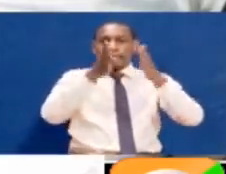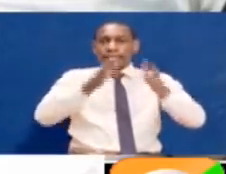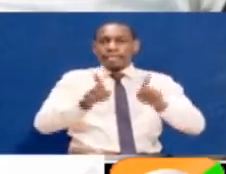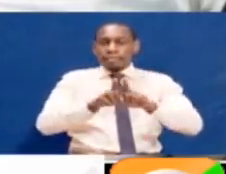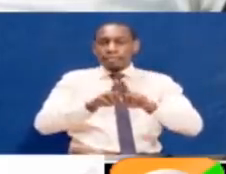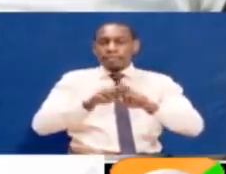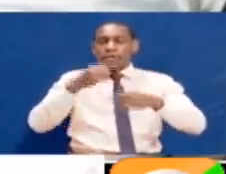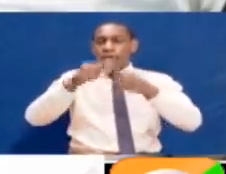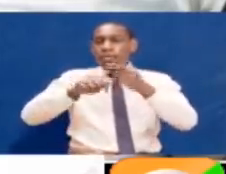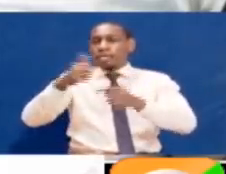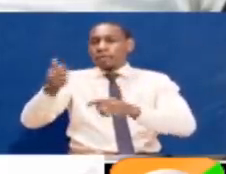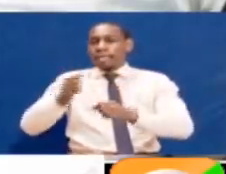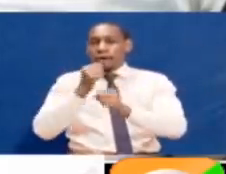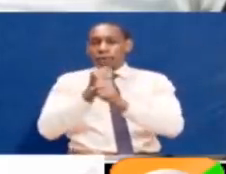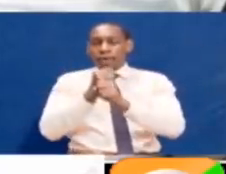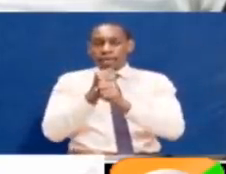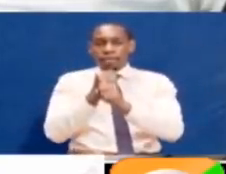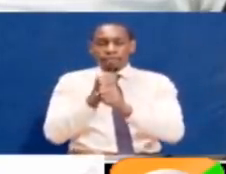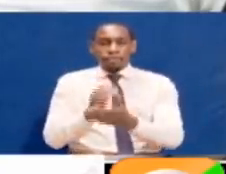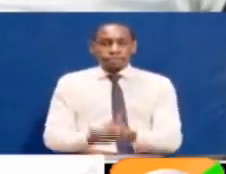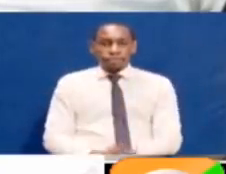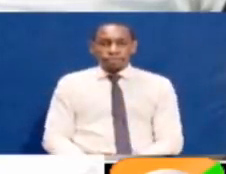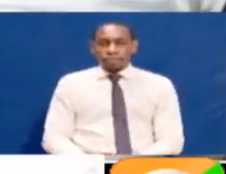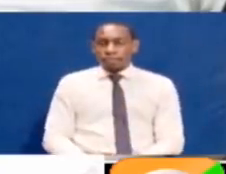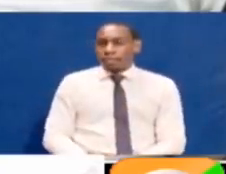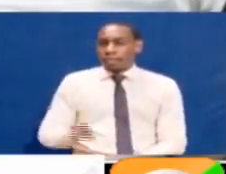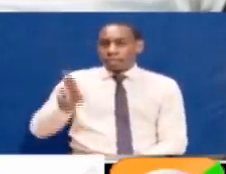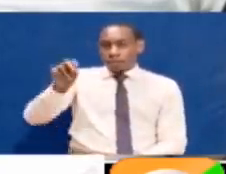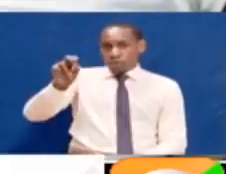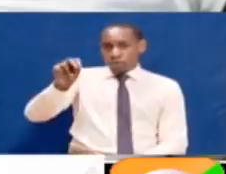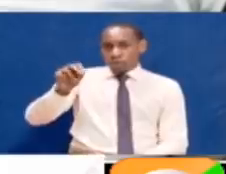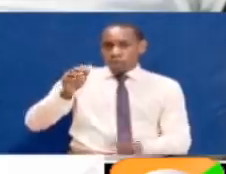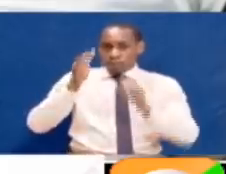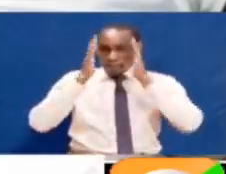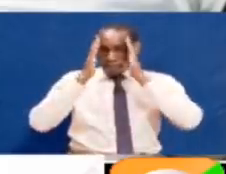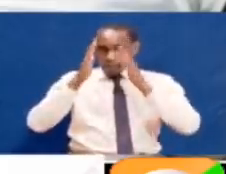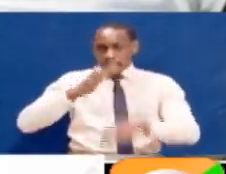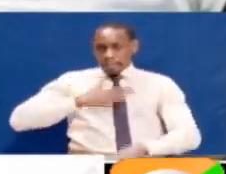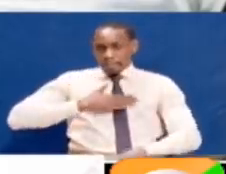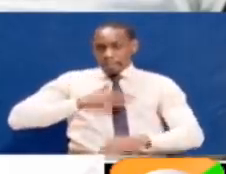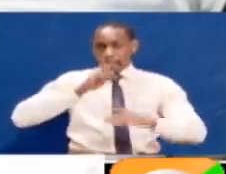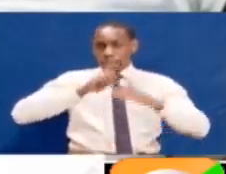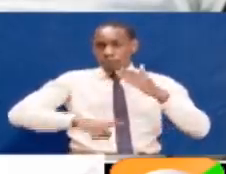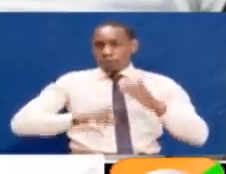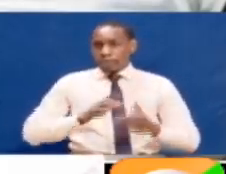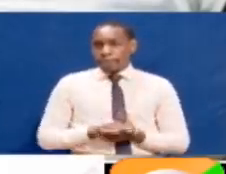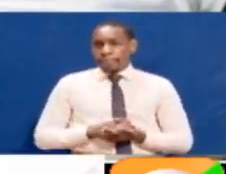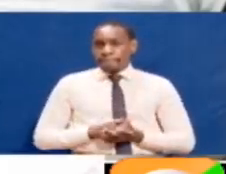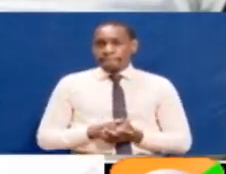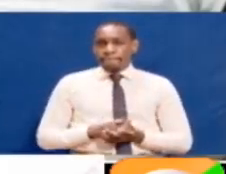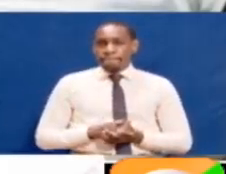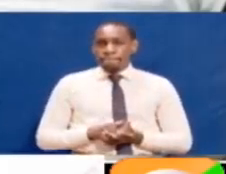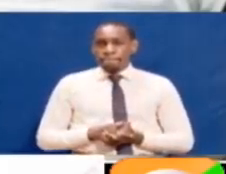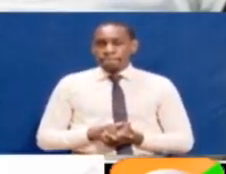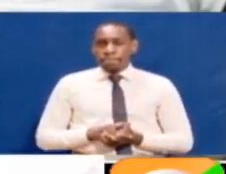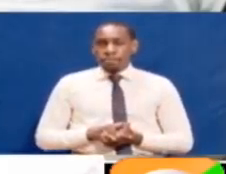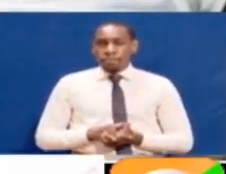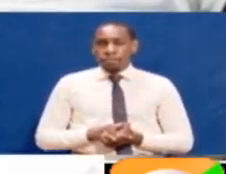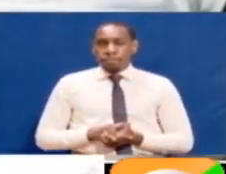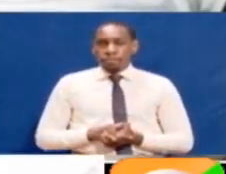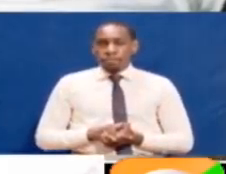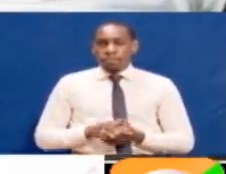I move on to other matters. And yet no, tonight... My main focus was on, there's too